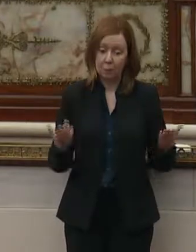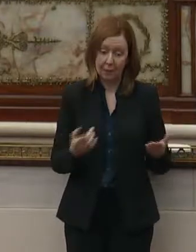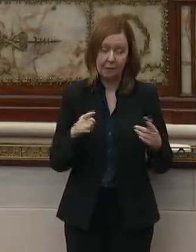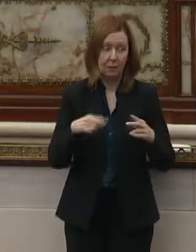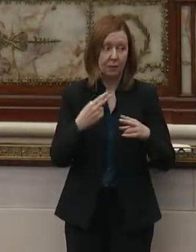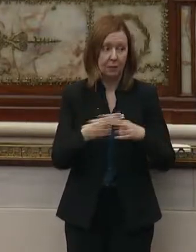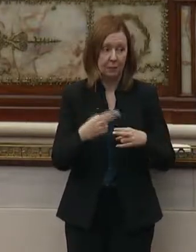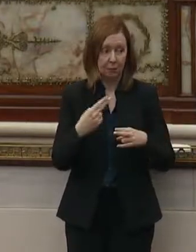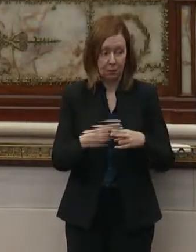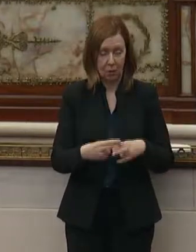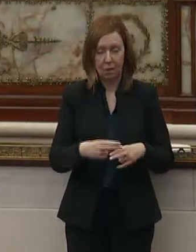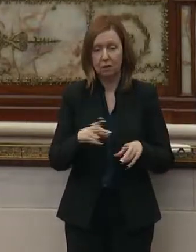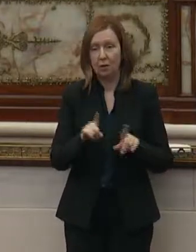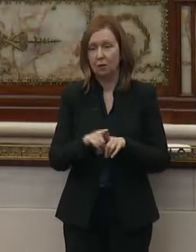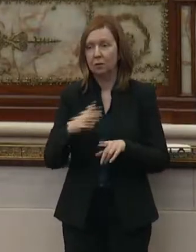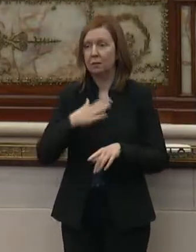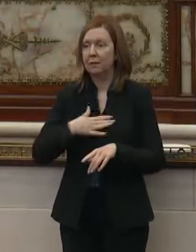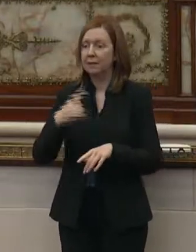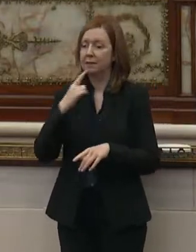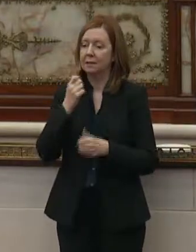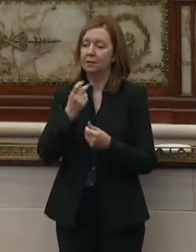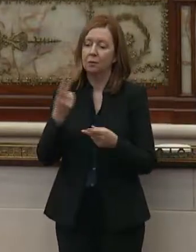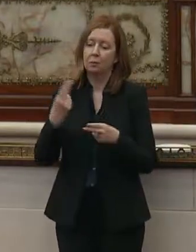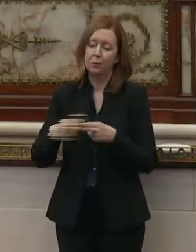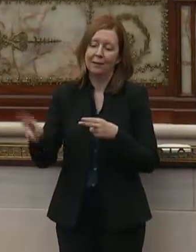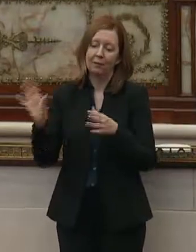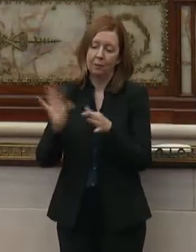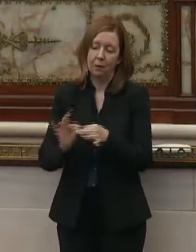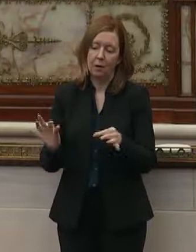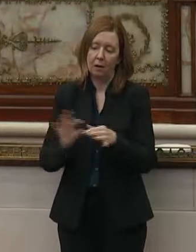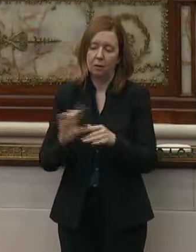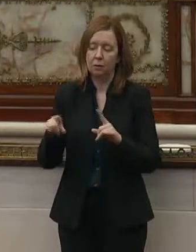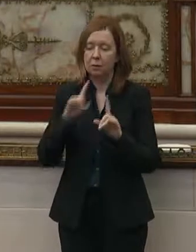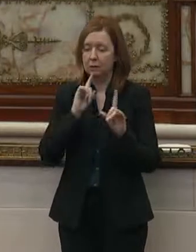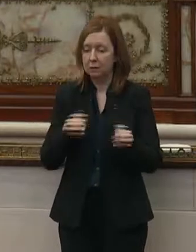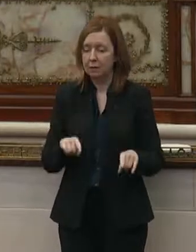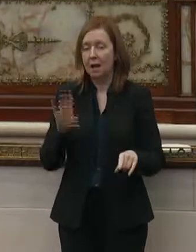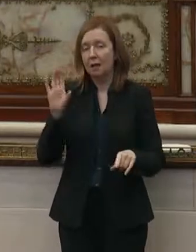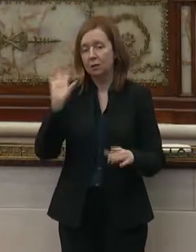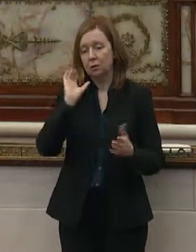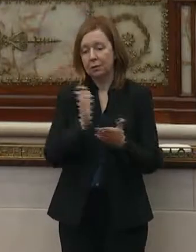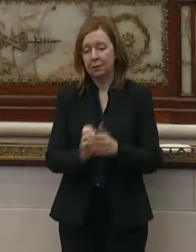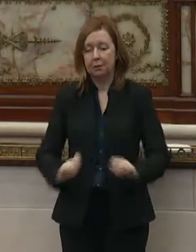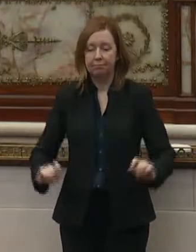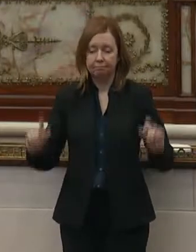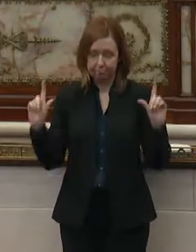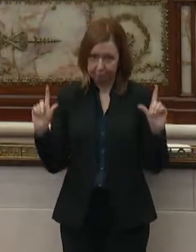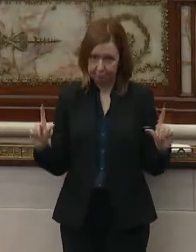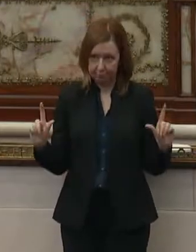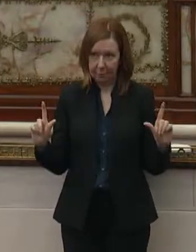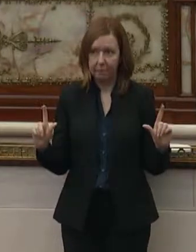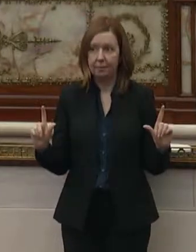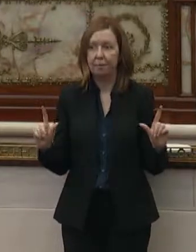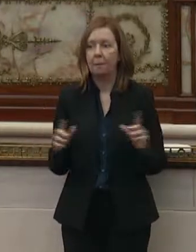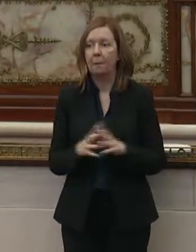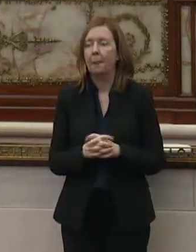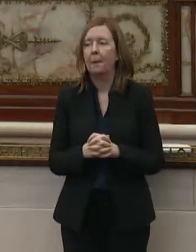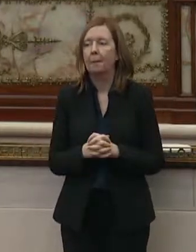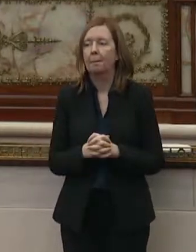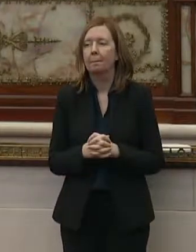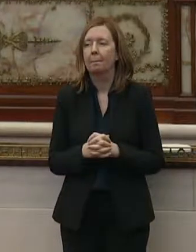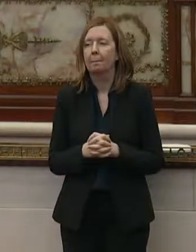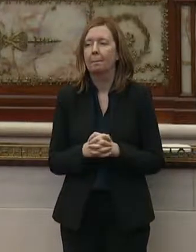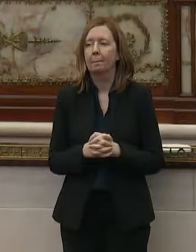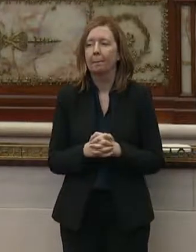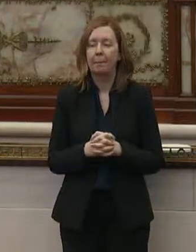name is called. Also, please say a few brief remarks when responding so that your image will be displayed on screen when you speak.